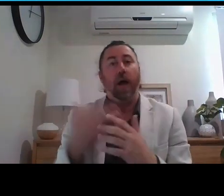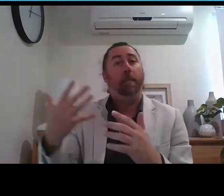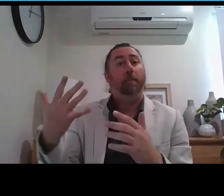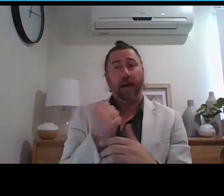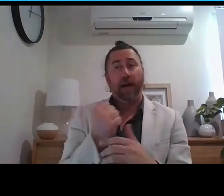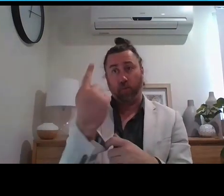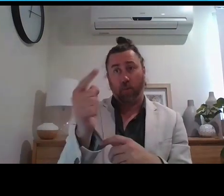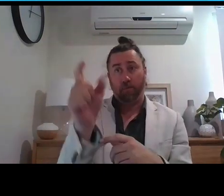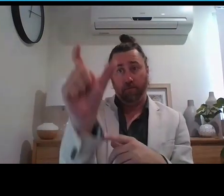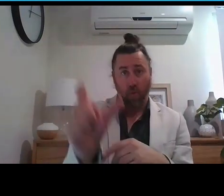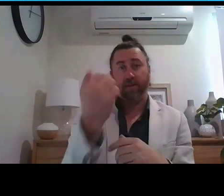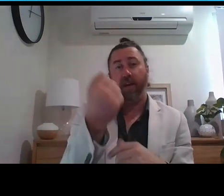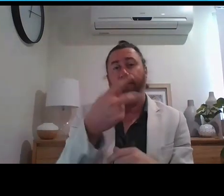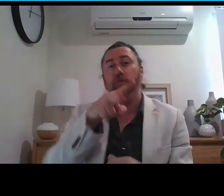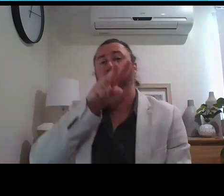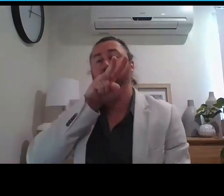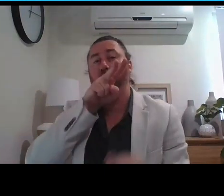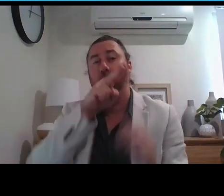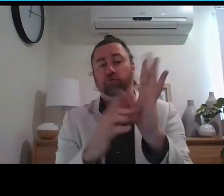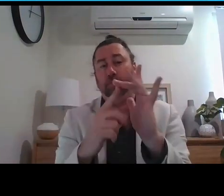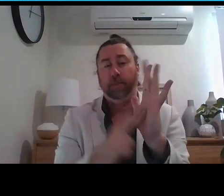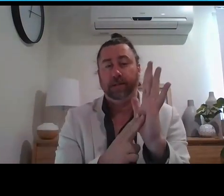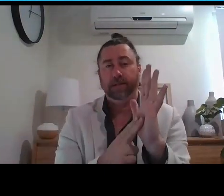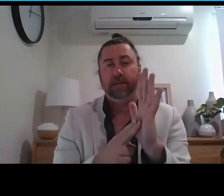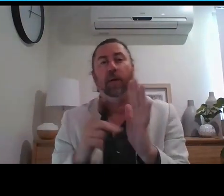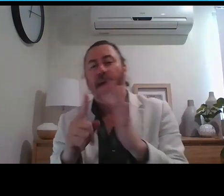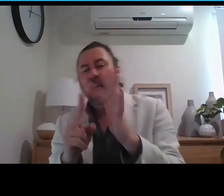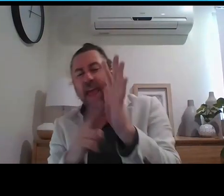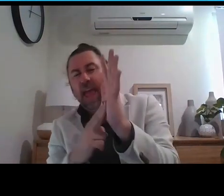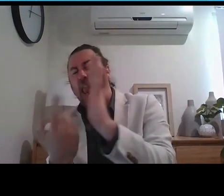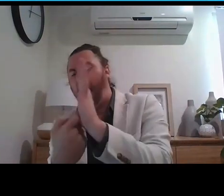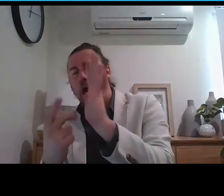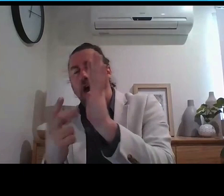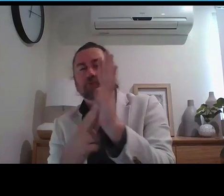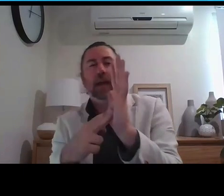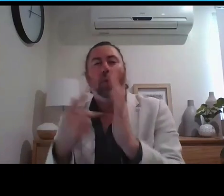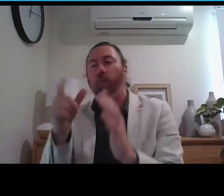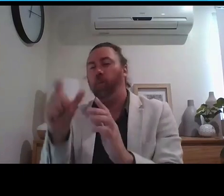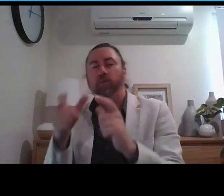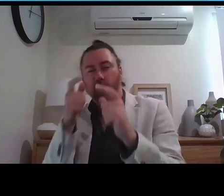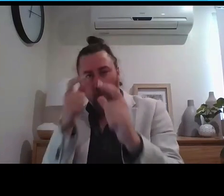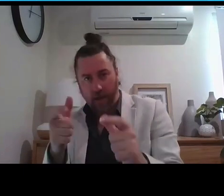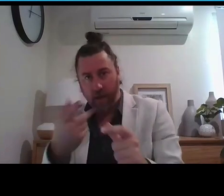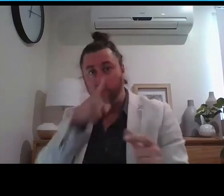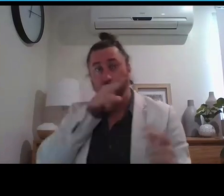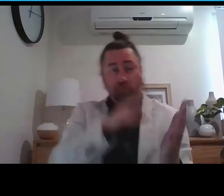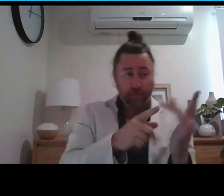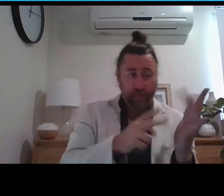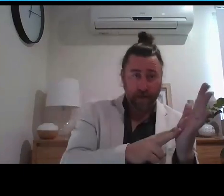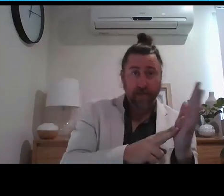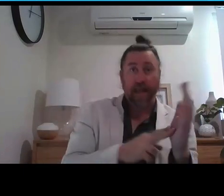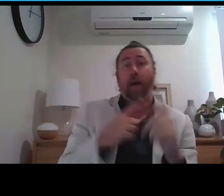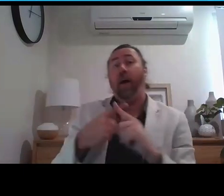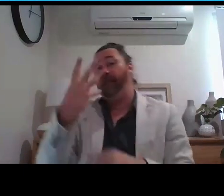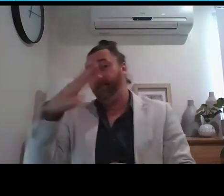time from a registered nurse, enrolled nurse or personal care worker, and 40 minutes of registered nurse time.